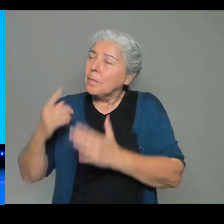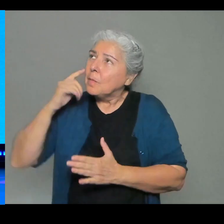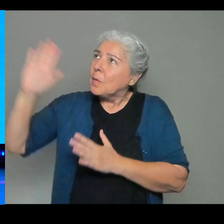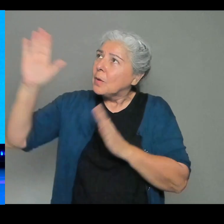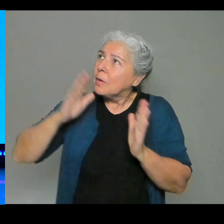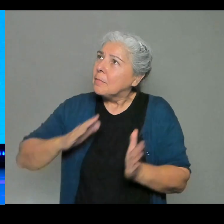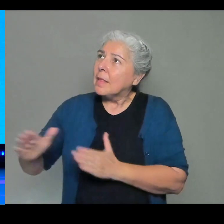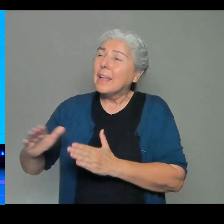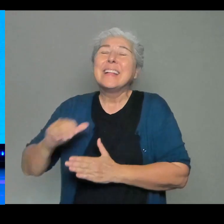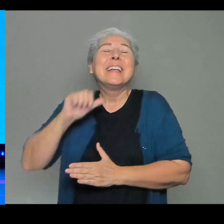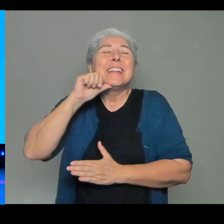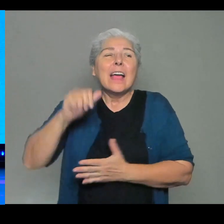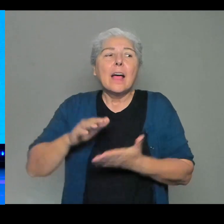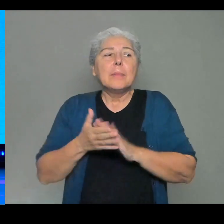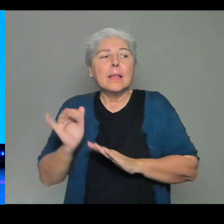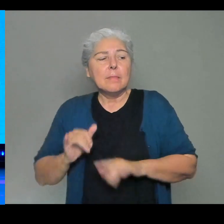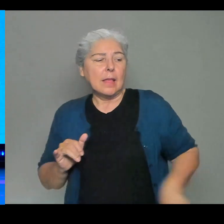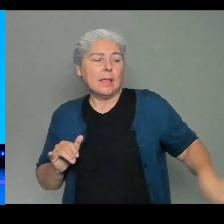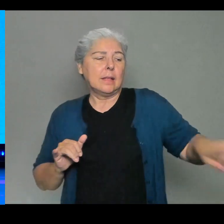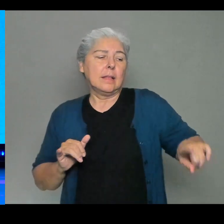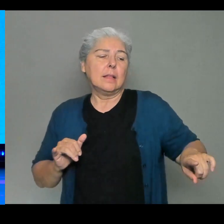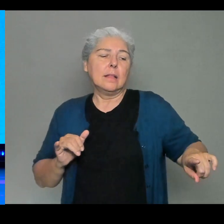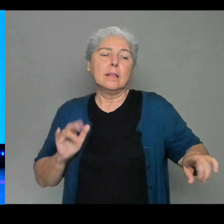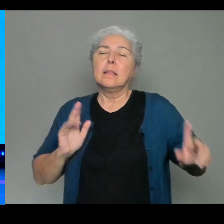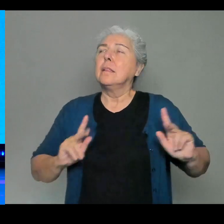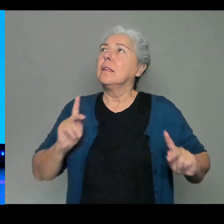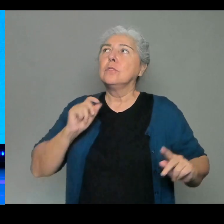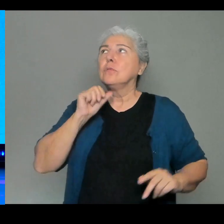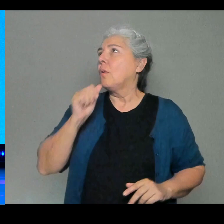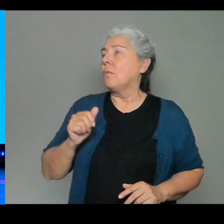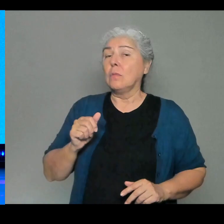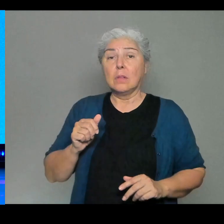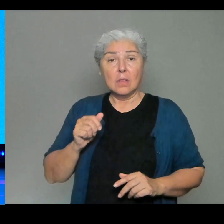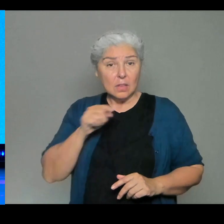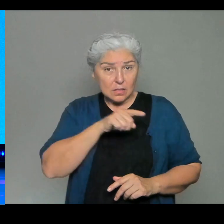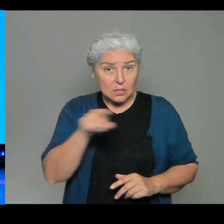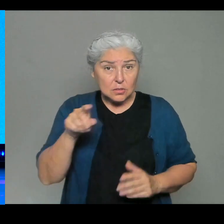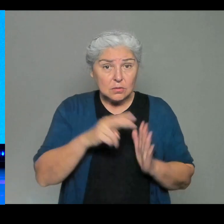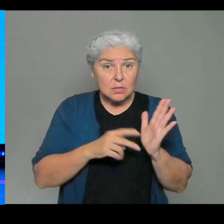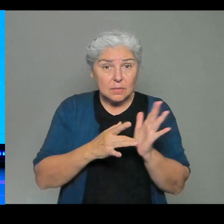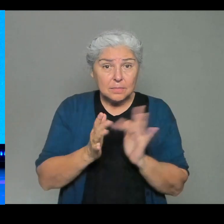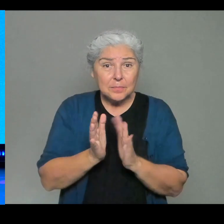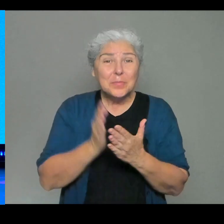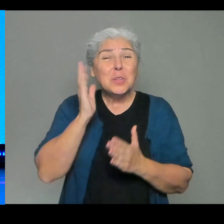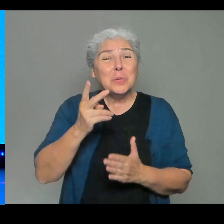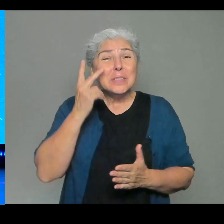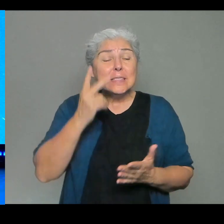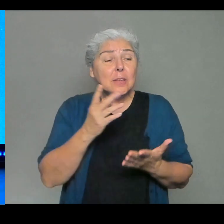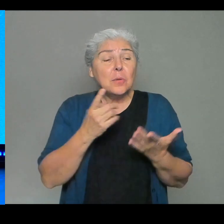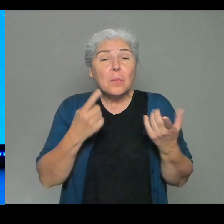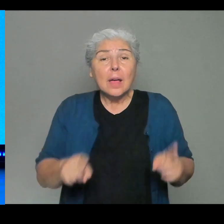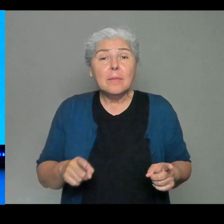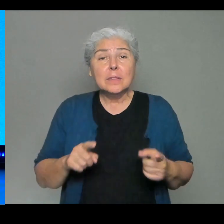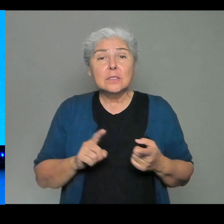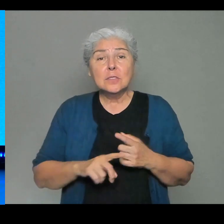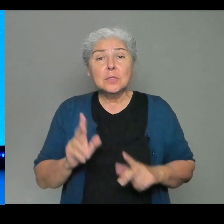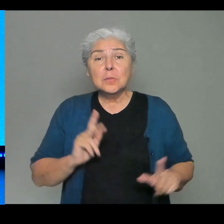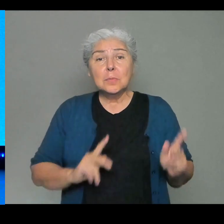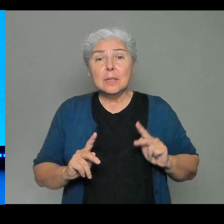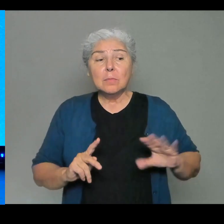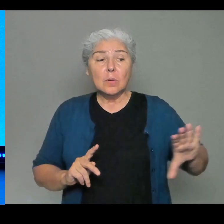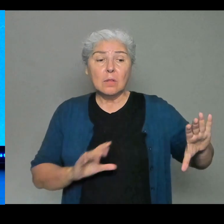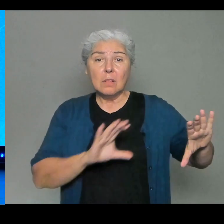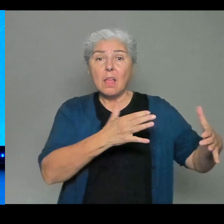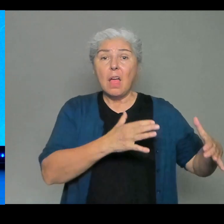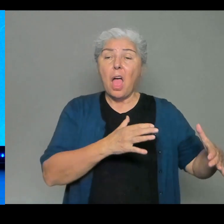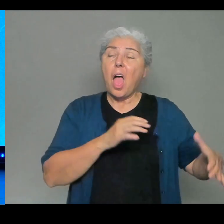of your plan and not be like the people who don't. And when you read the Bible, you're going to see what happens to the